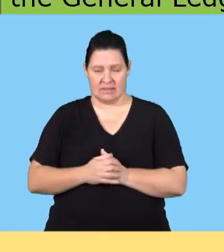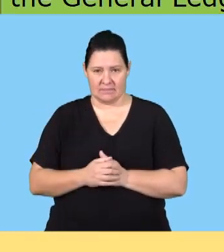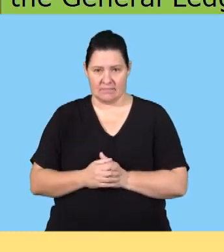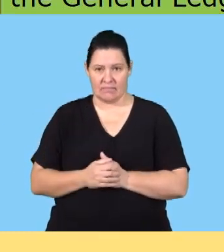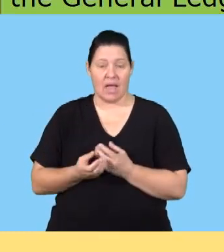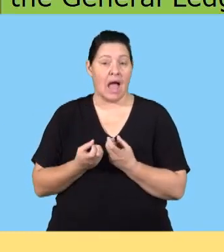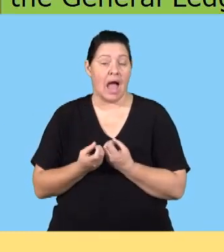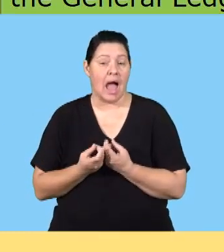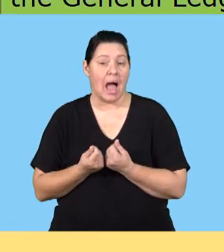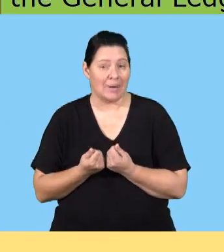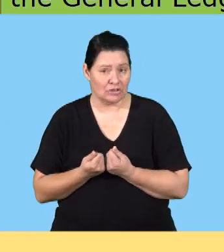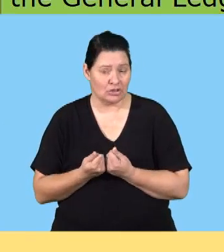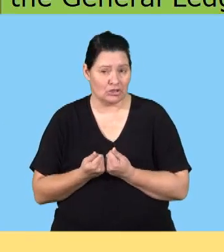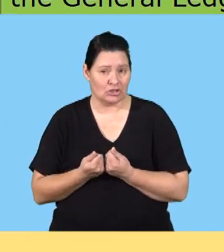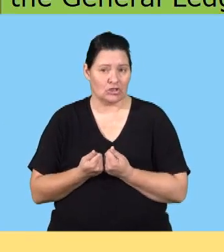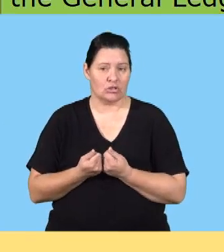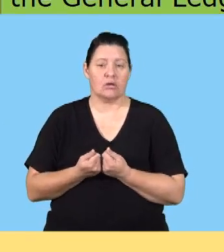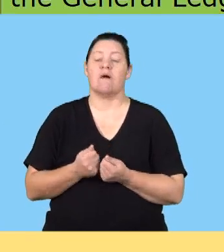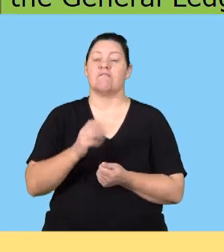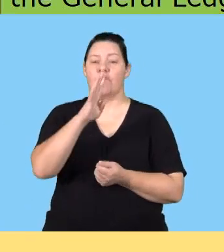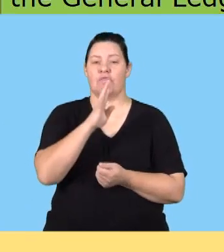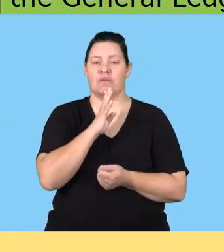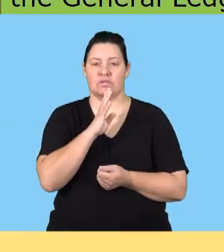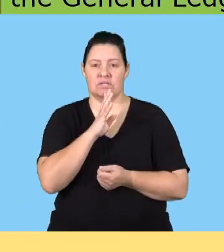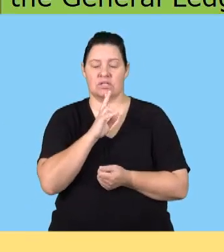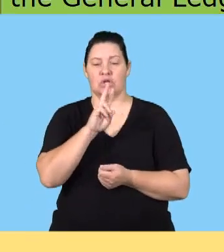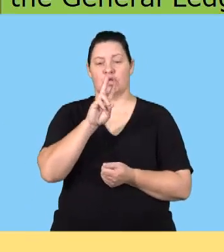CAJ. How much am I bringing?